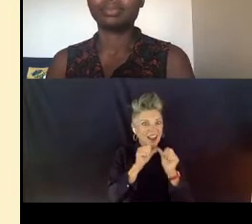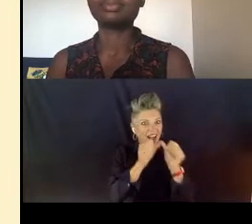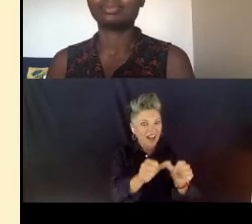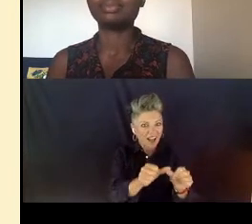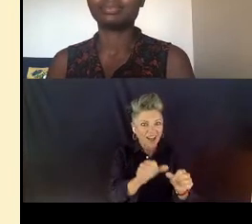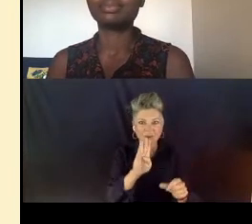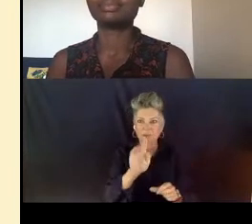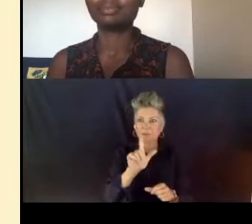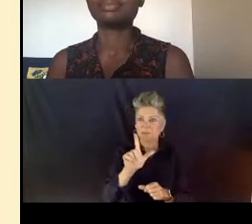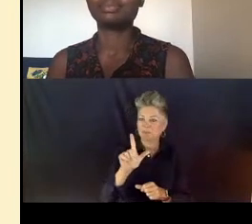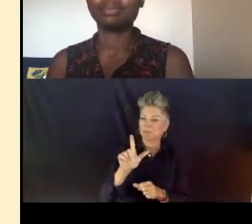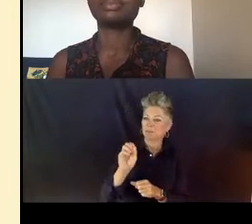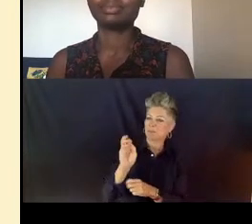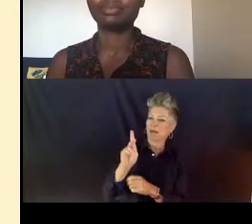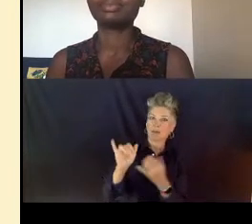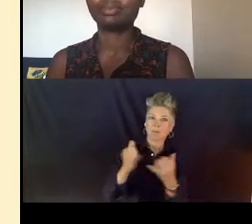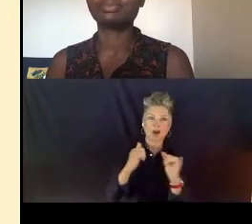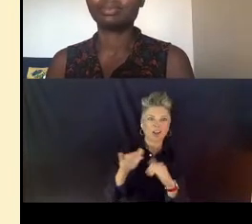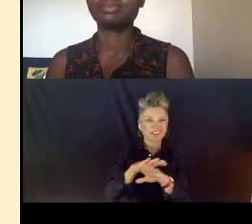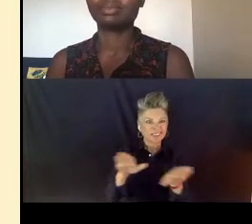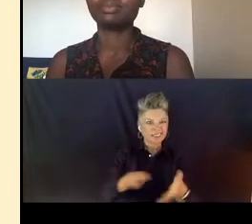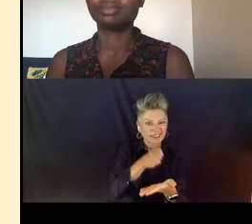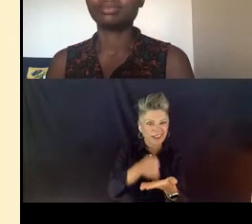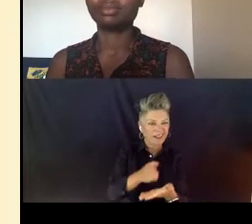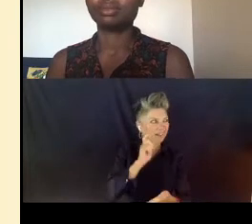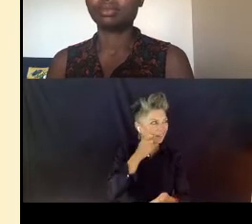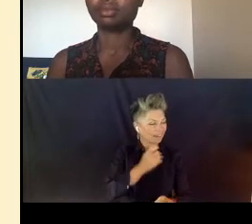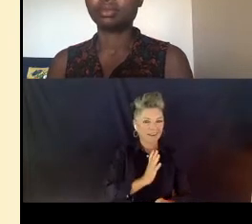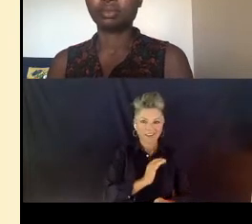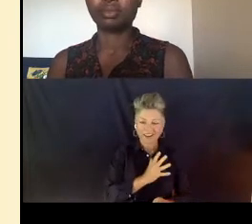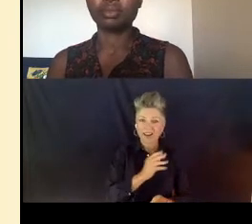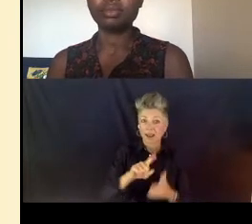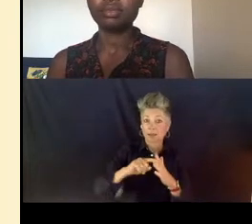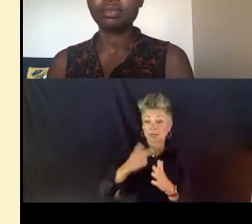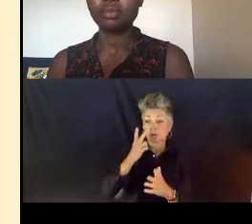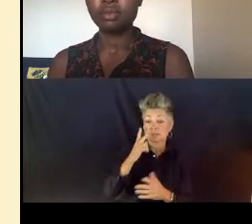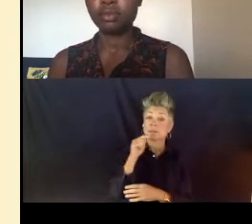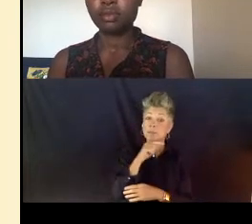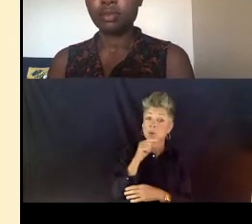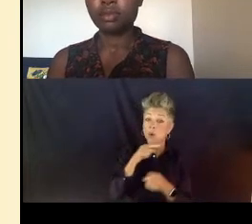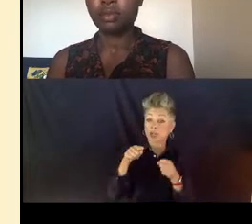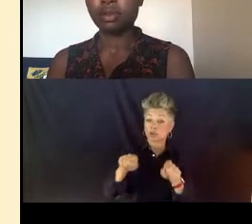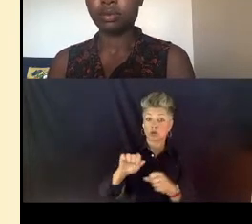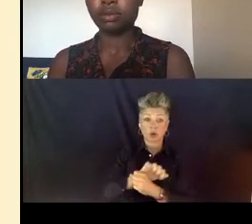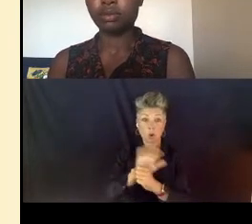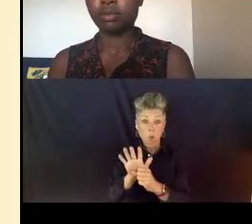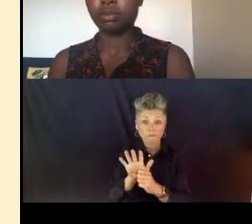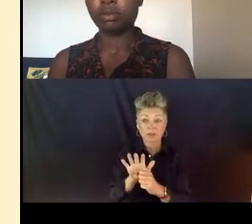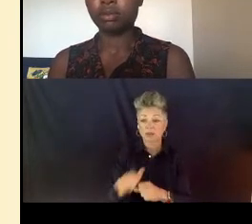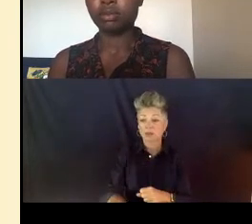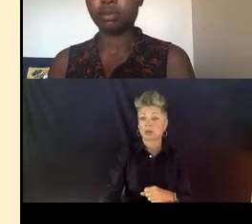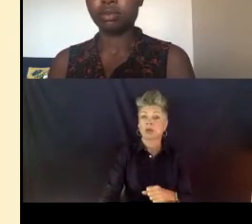this. And I'm starting to see in Milwaukee where during the COVID, we were